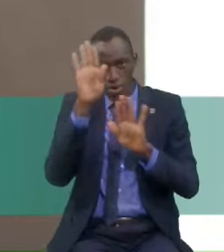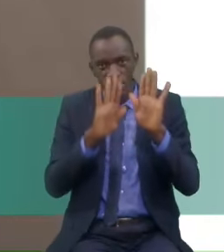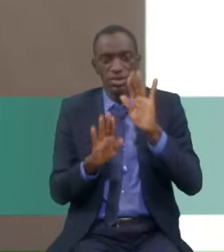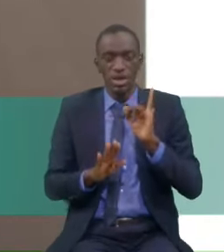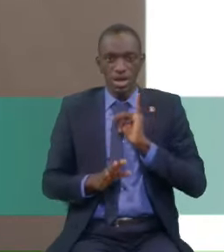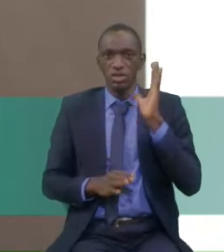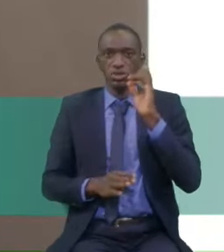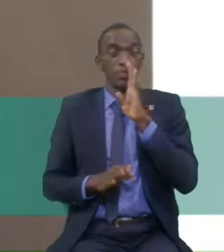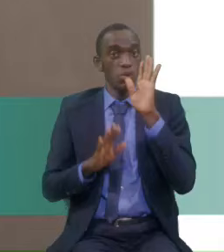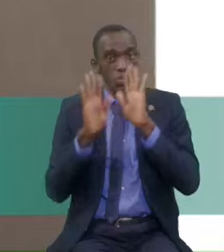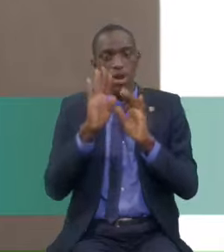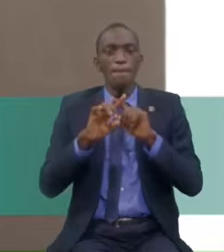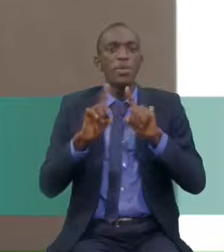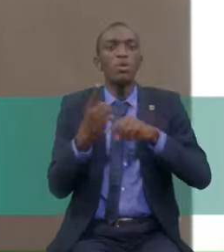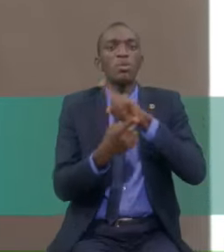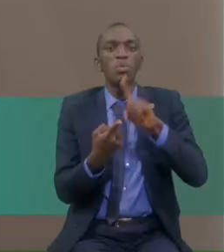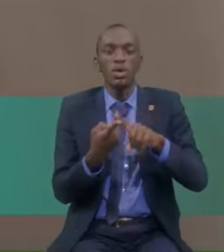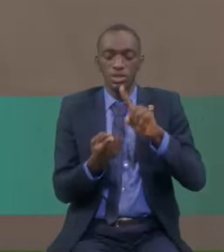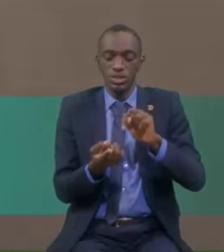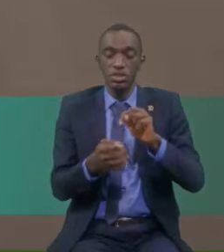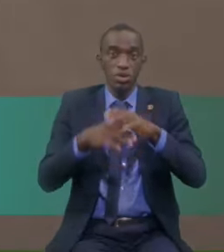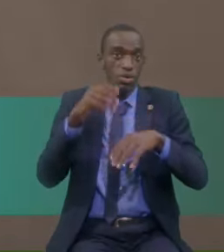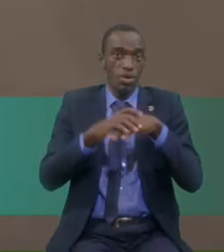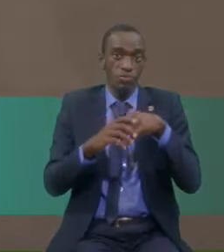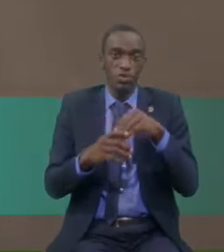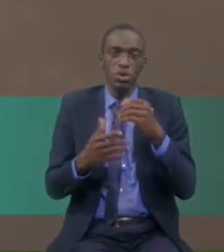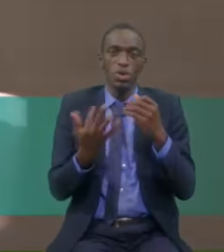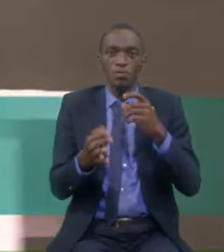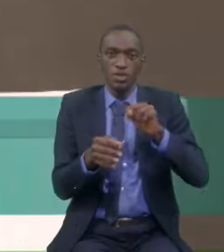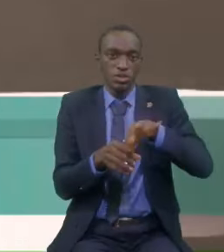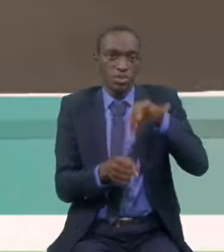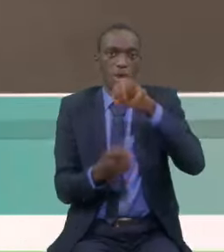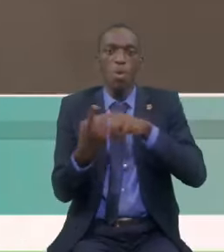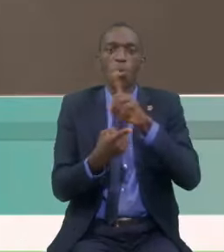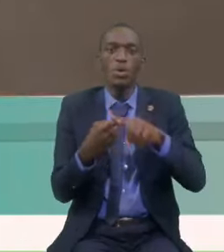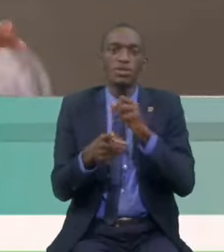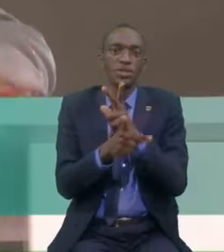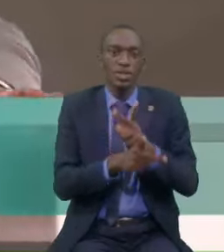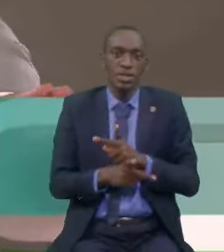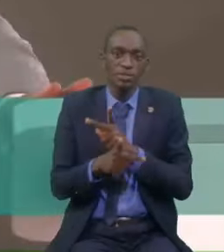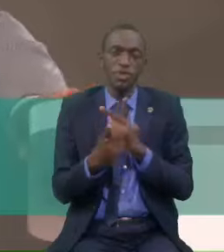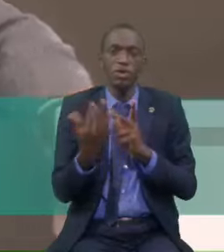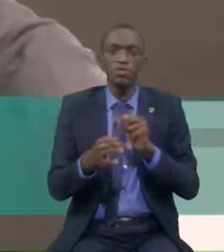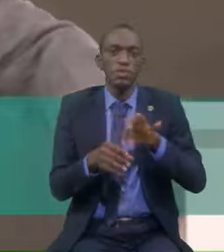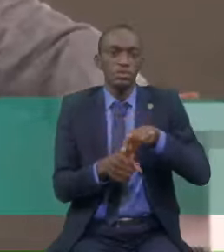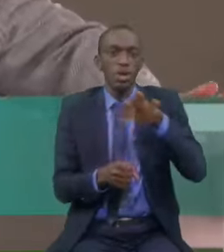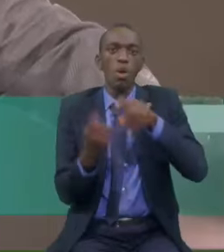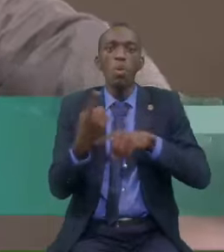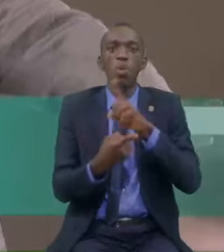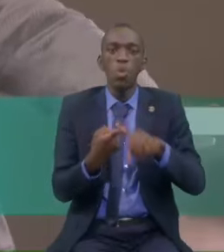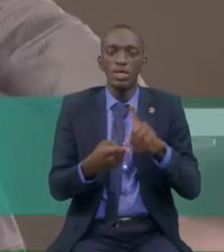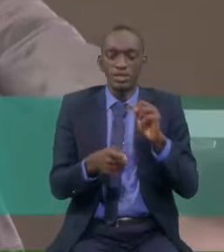comfort of the Spirit, when the caring of the Spirit, when the cultivation of the Spirit is on